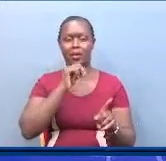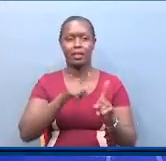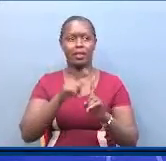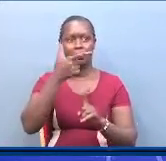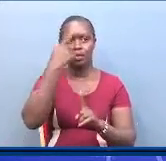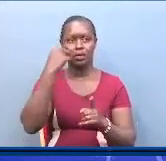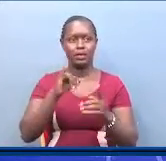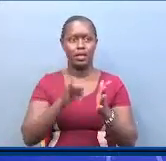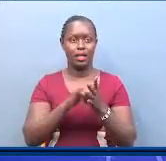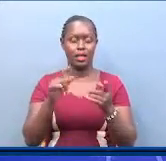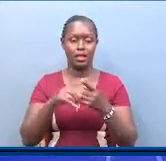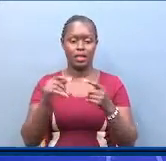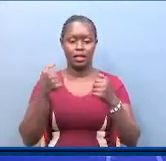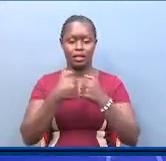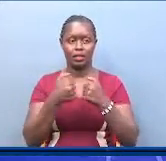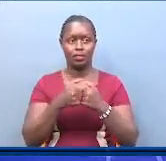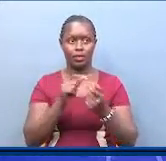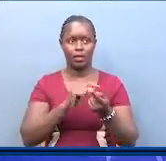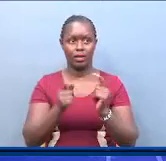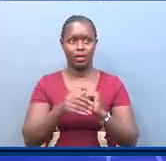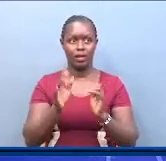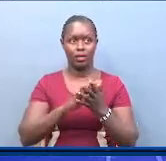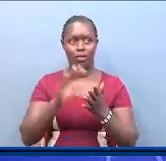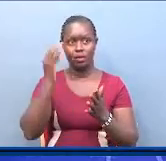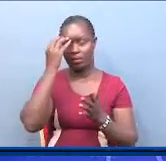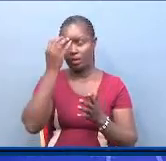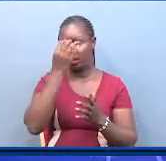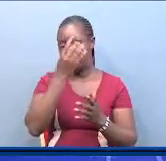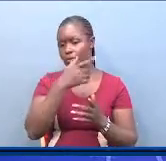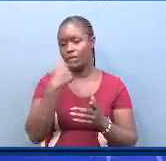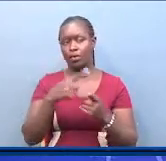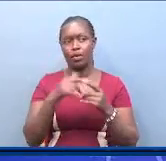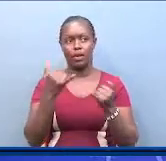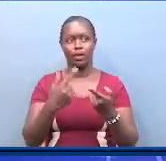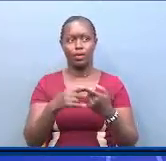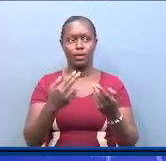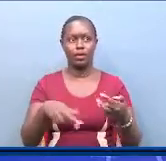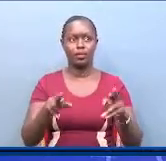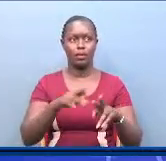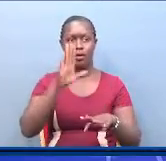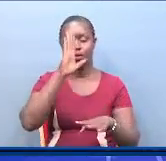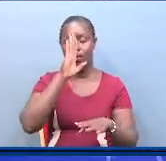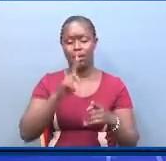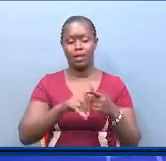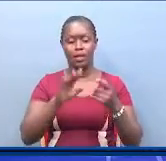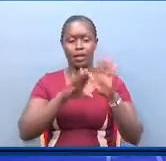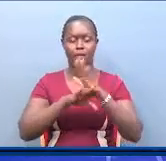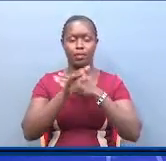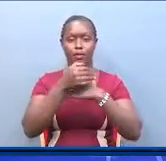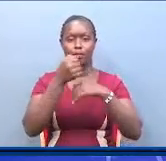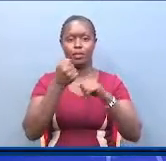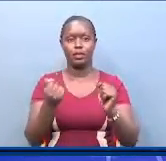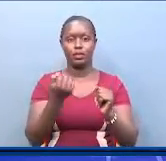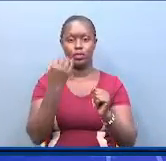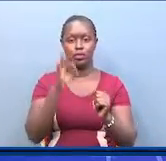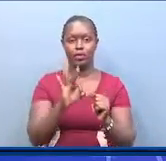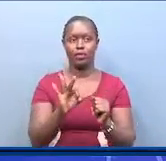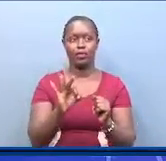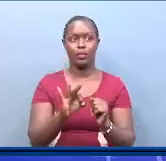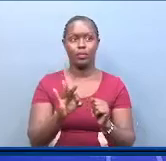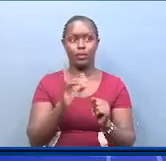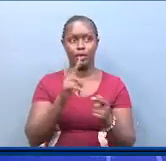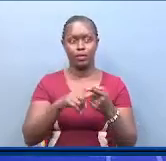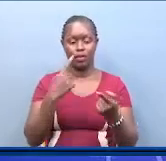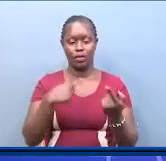the game changer was Martha Karua, who is happening to be the deputy president of one of